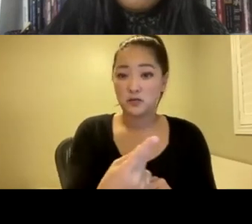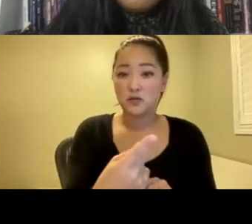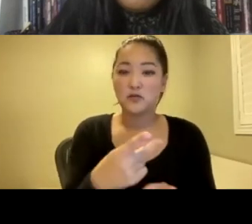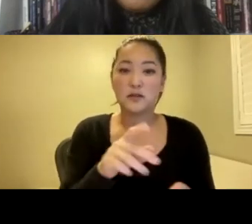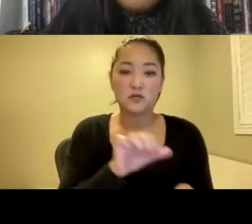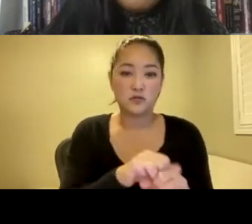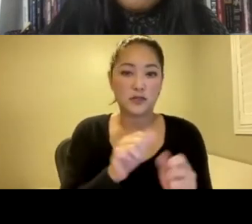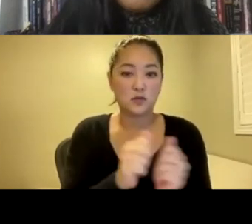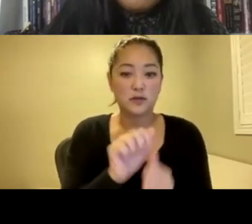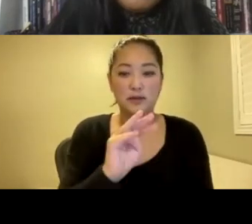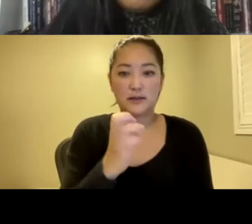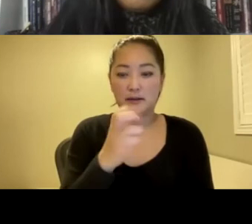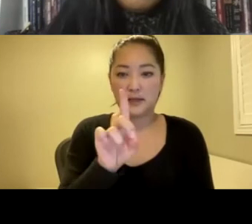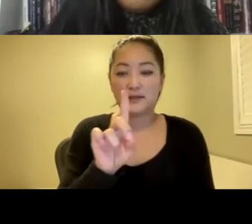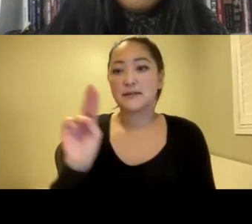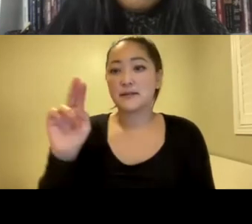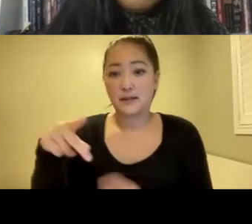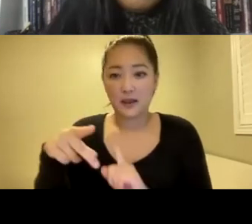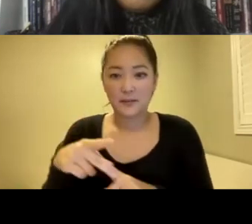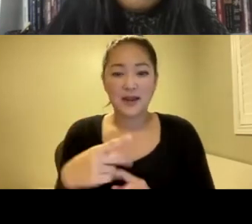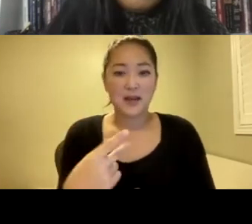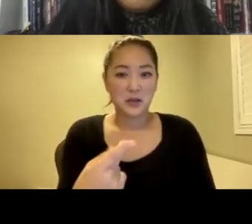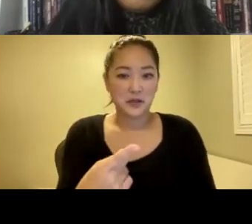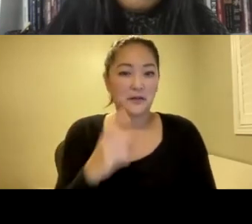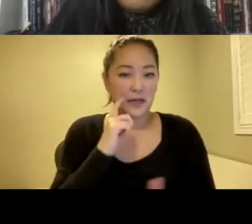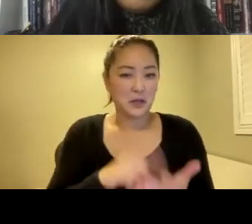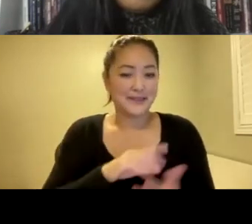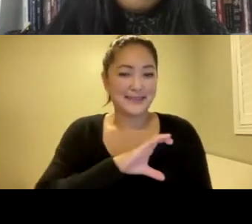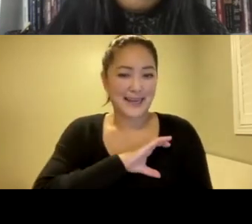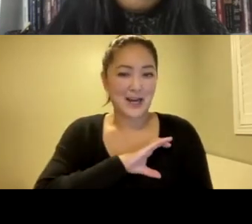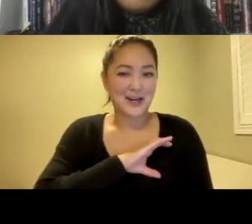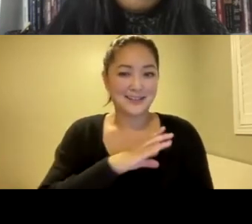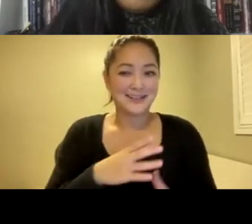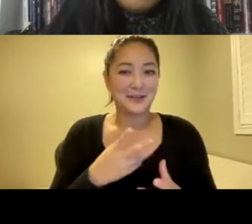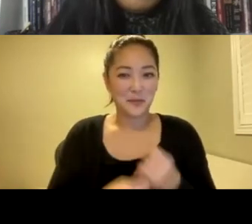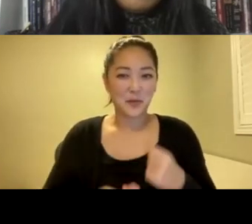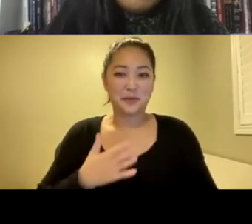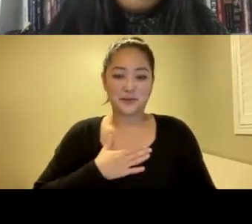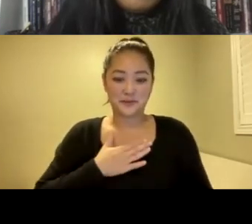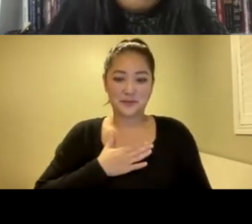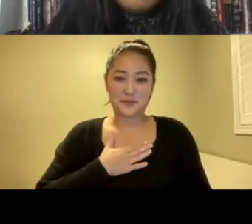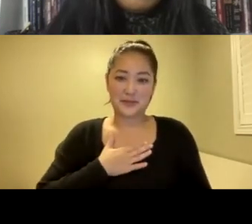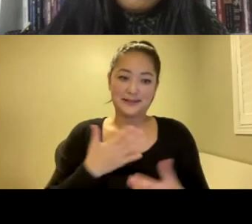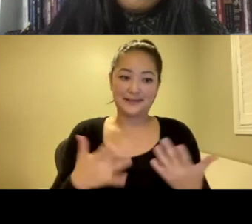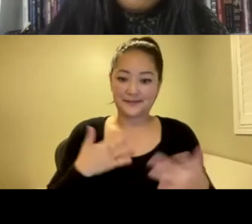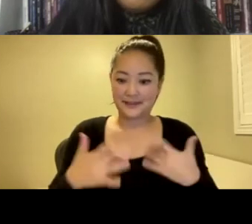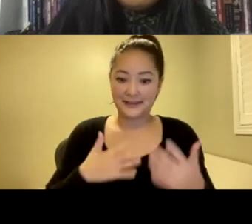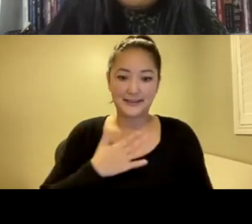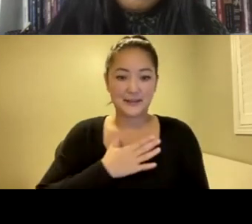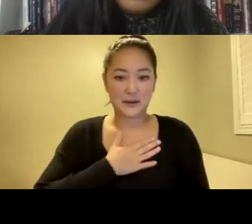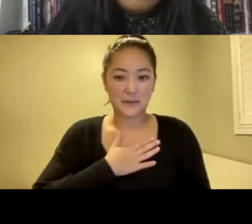in them. And I found it very challenging because I felt like the things that I held on to most, that I was most